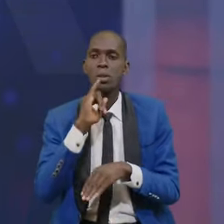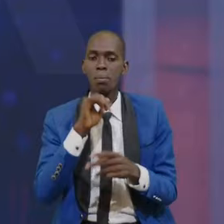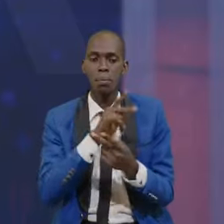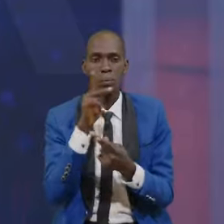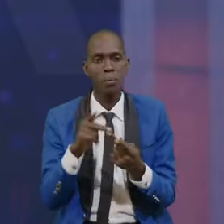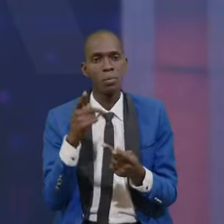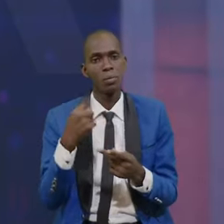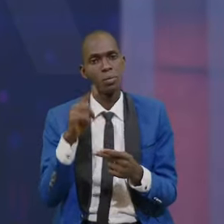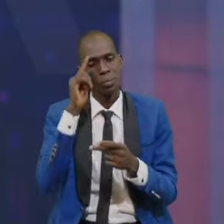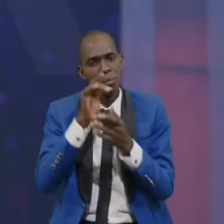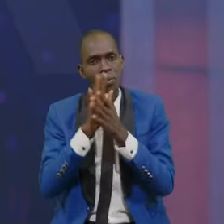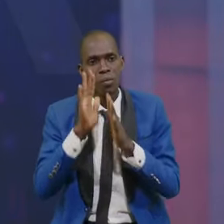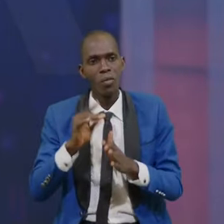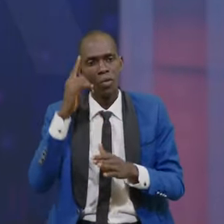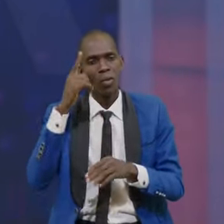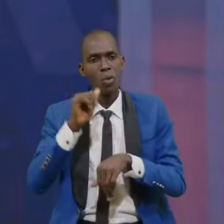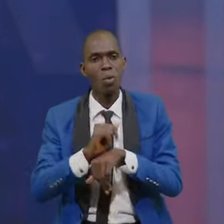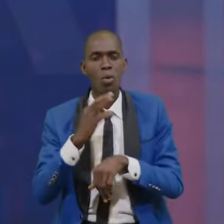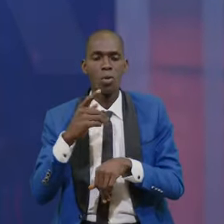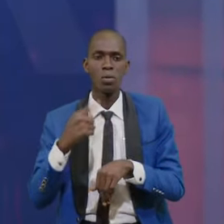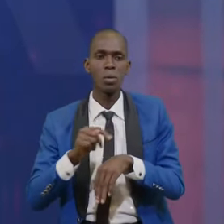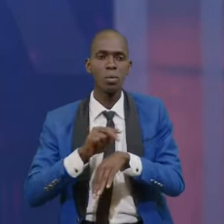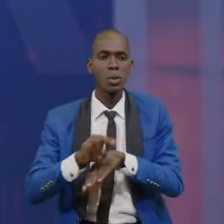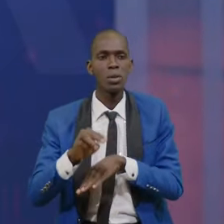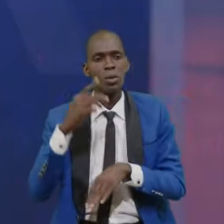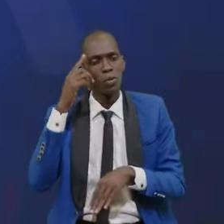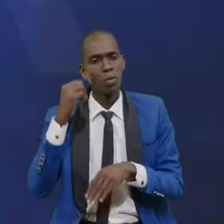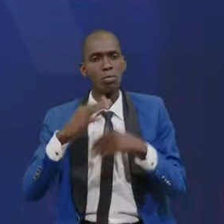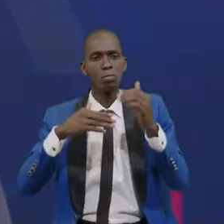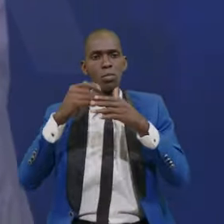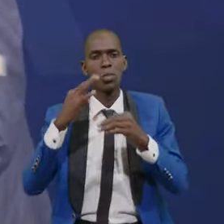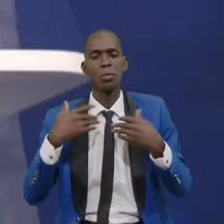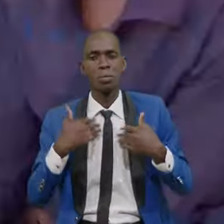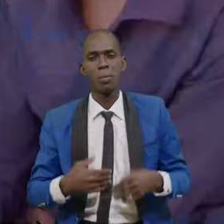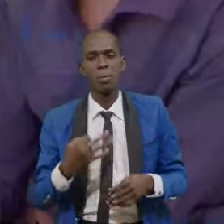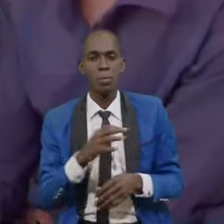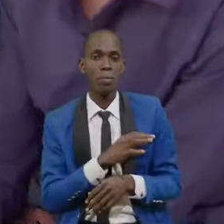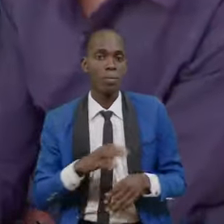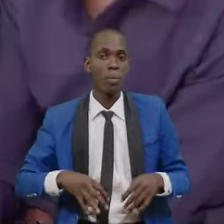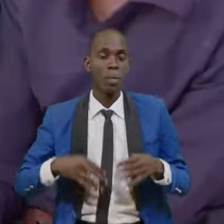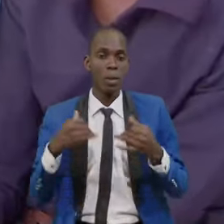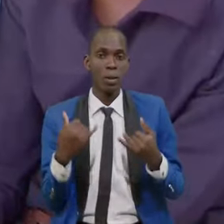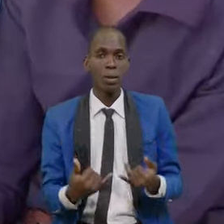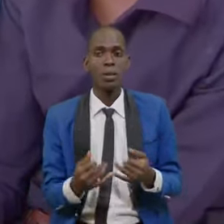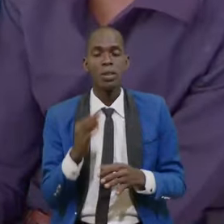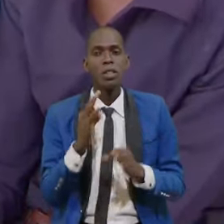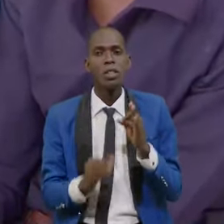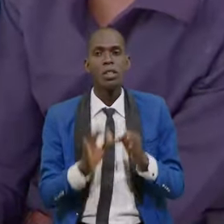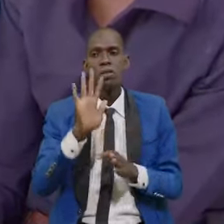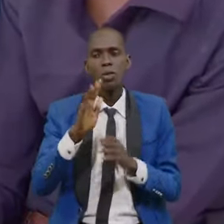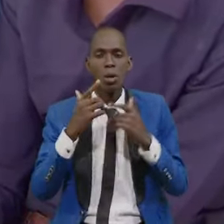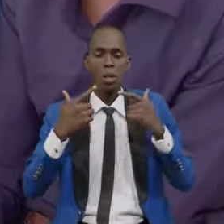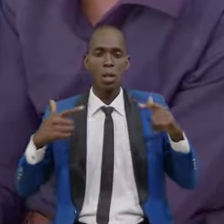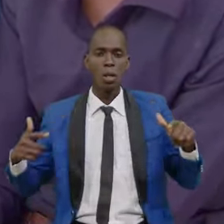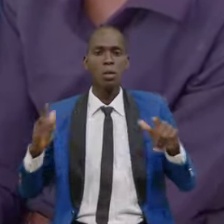ministry, for the edifying of the body of Christ. Now, if your language cannot edify